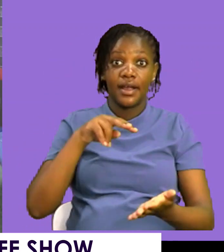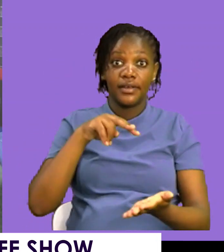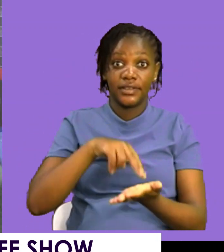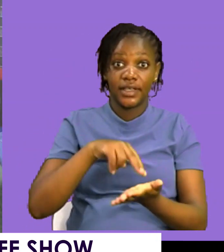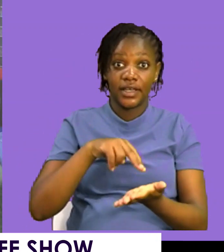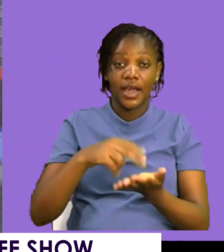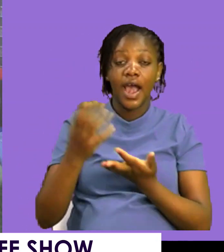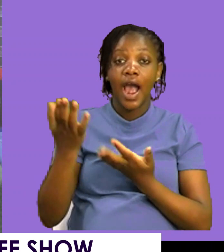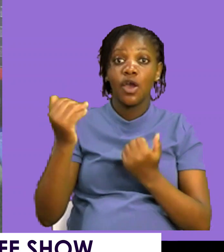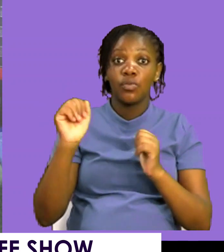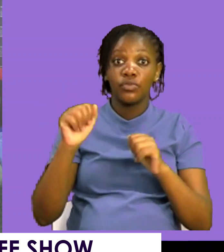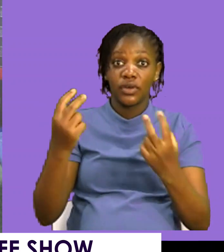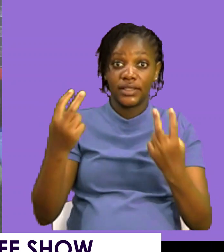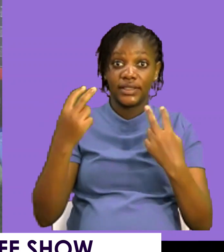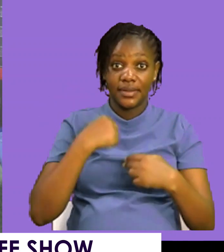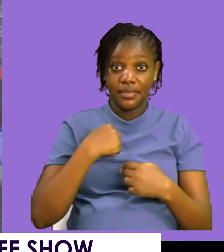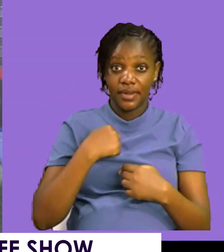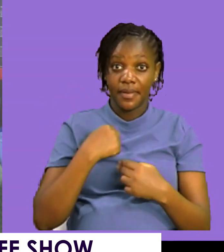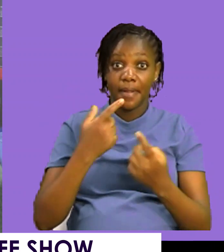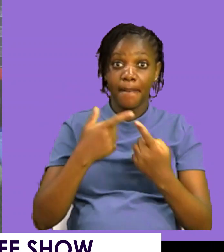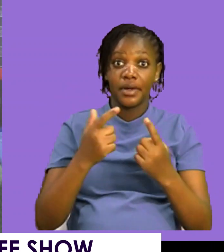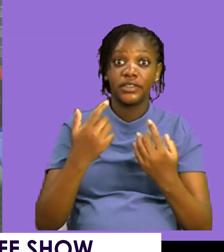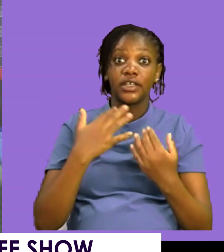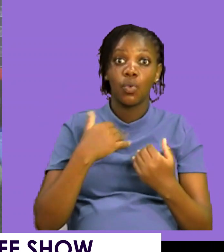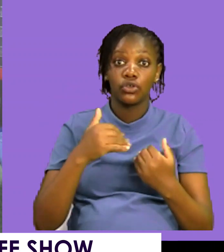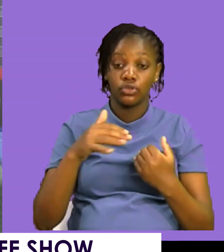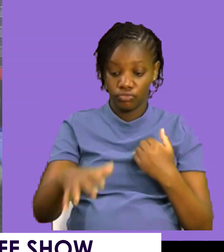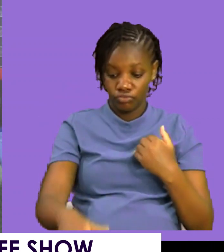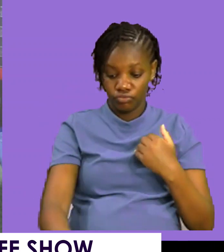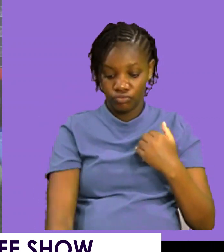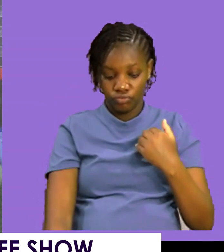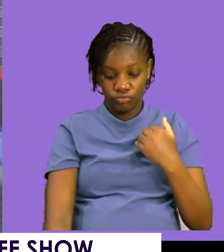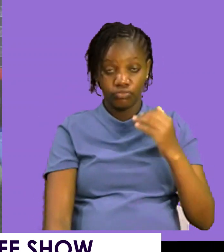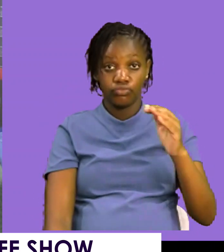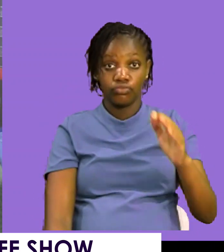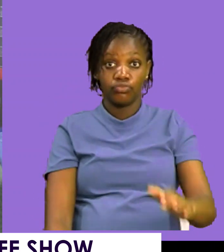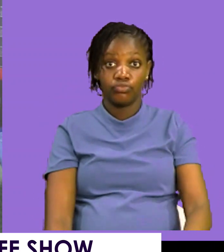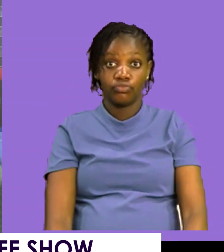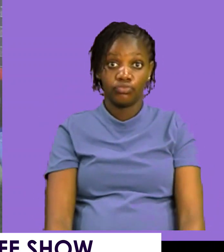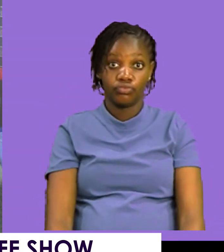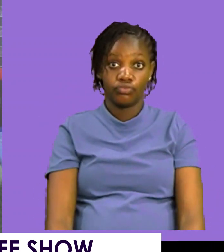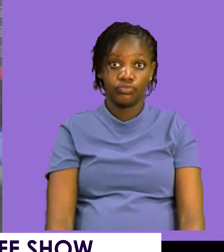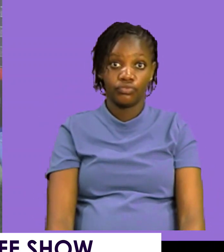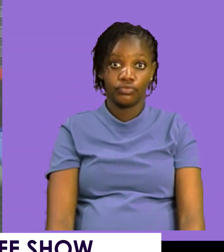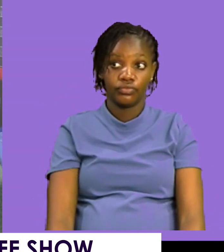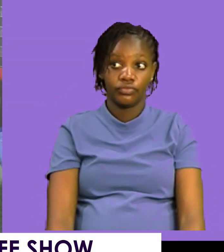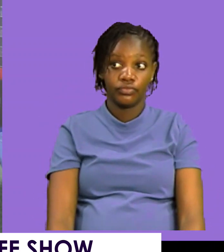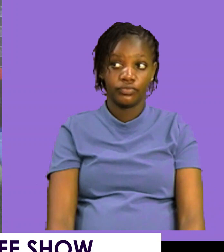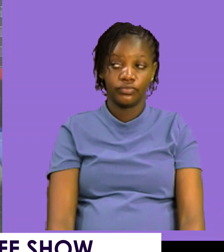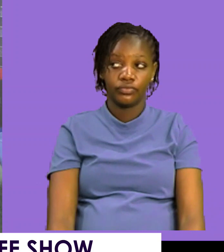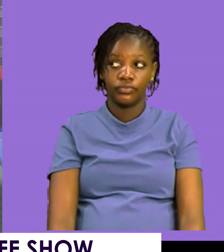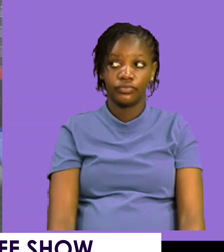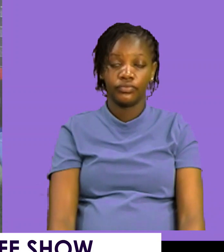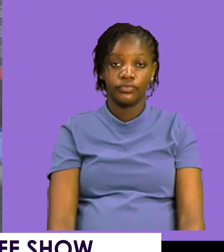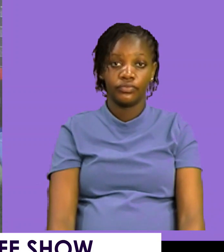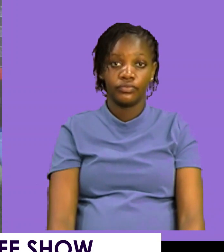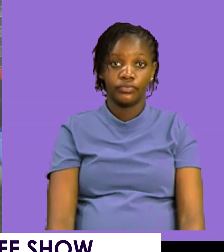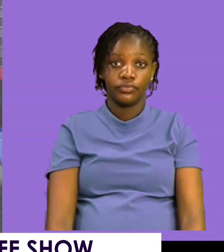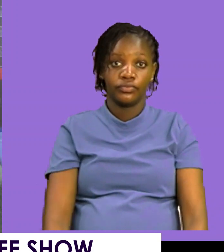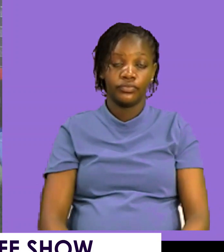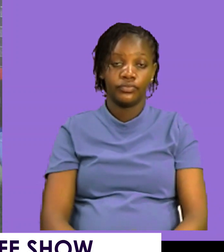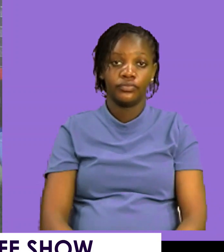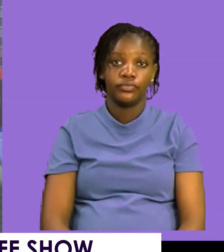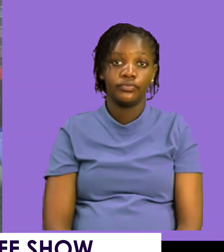hope I can be seen, but I want you to hold your knees. Hold your knees. Just bend and hold